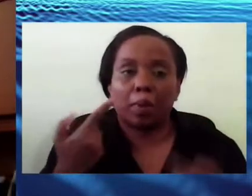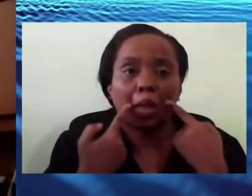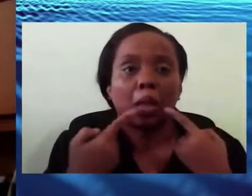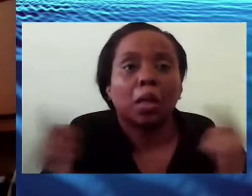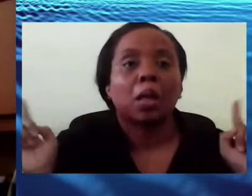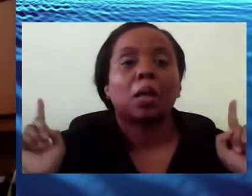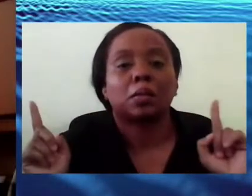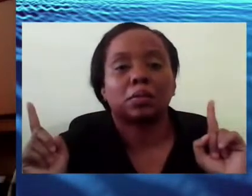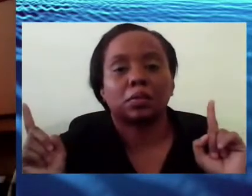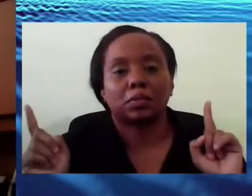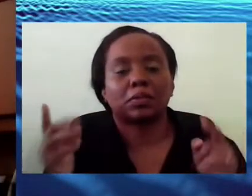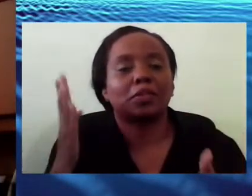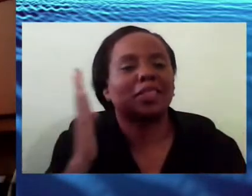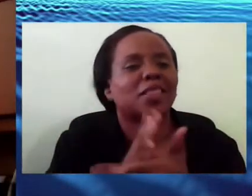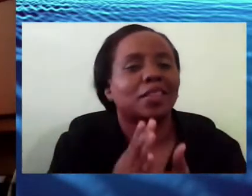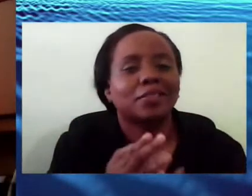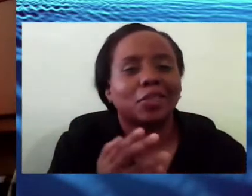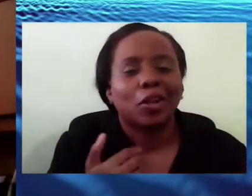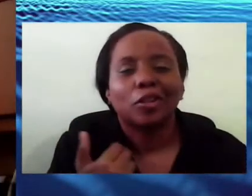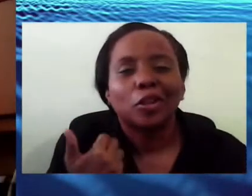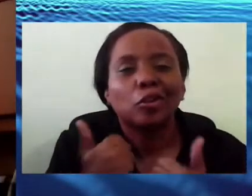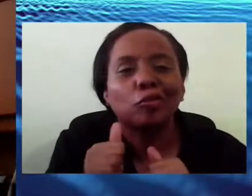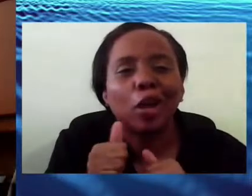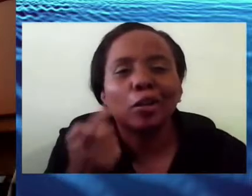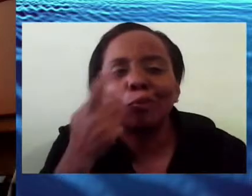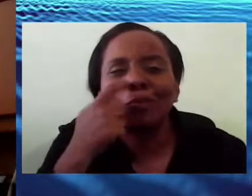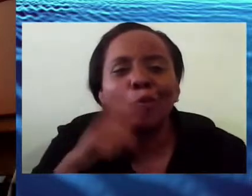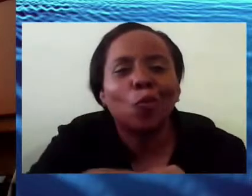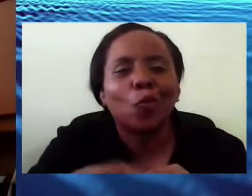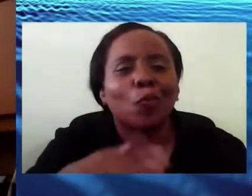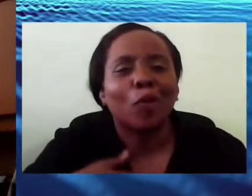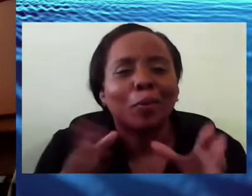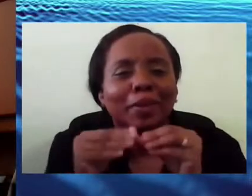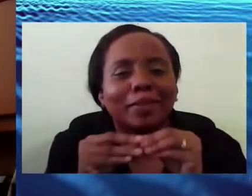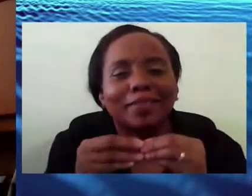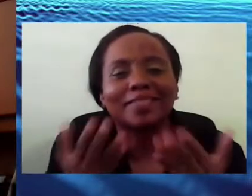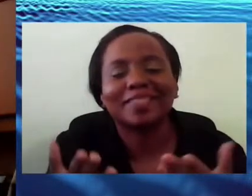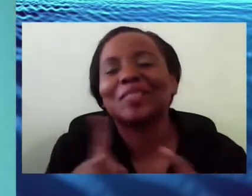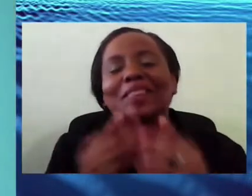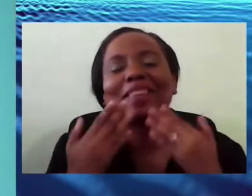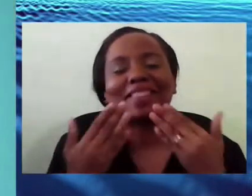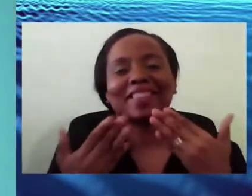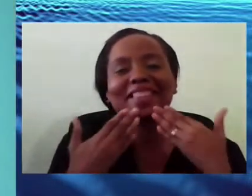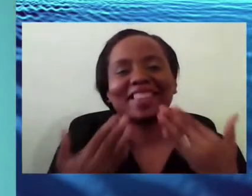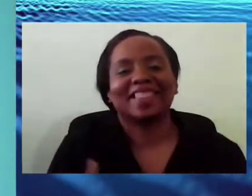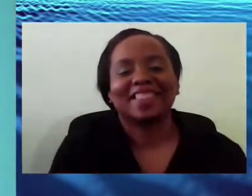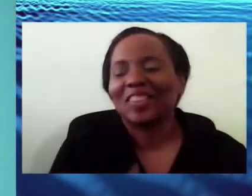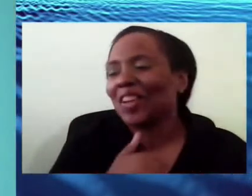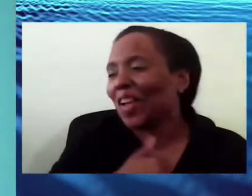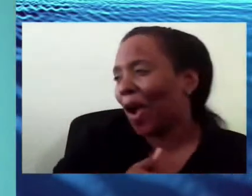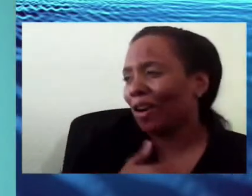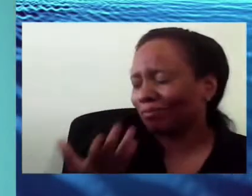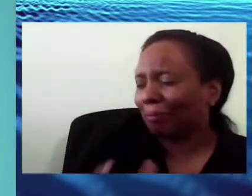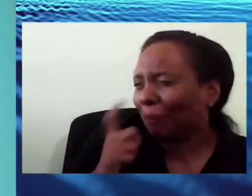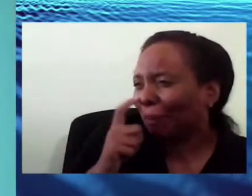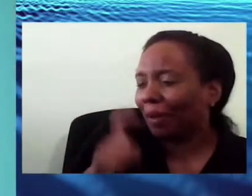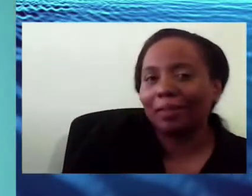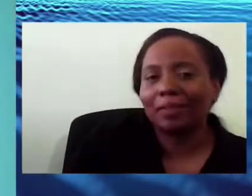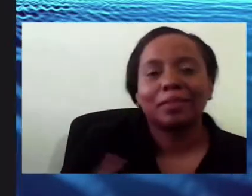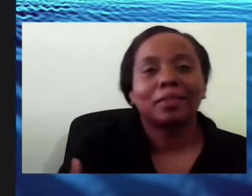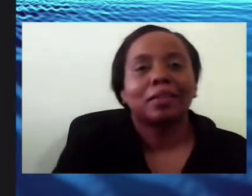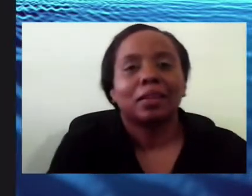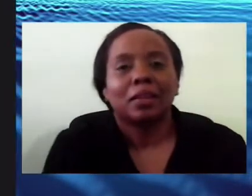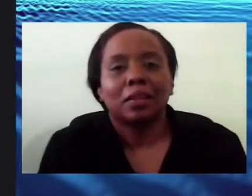So you should really stop listening in our meetings. But thanks for the question. Sorry for listening in. Minister